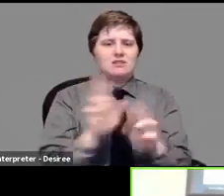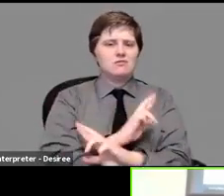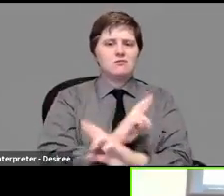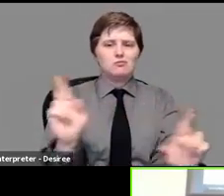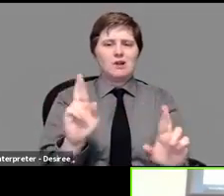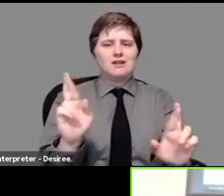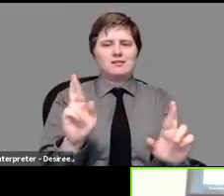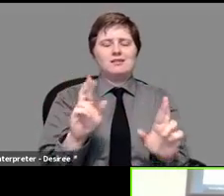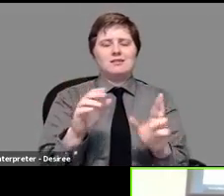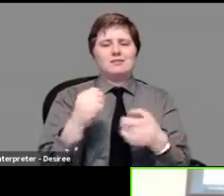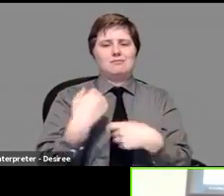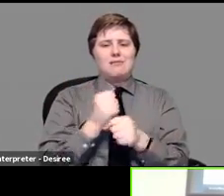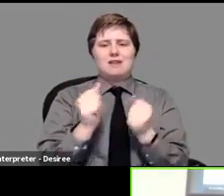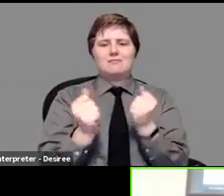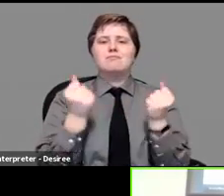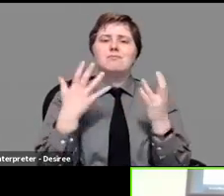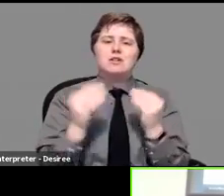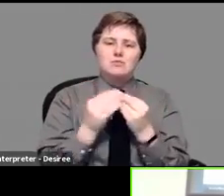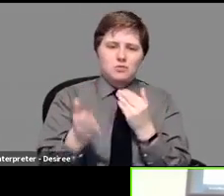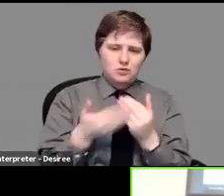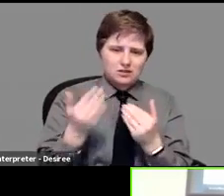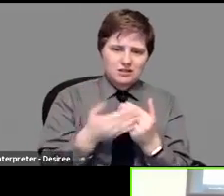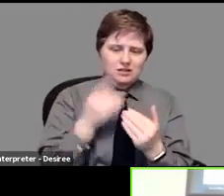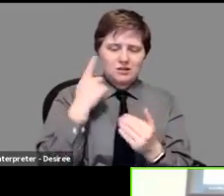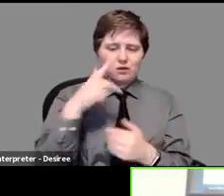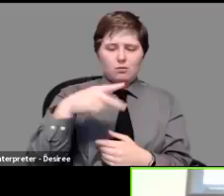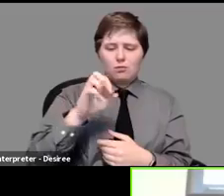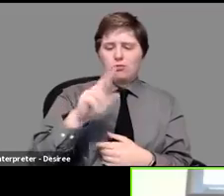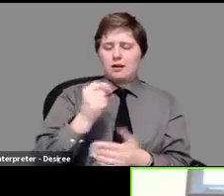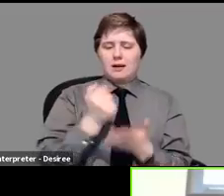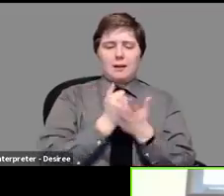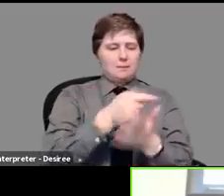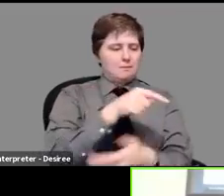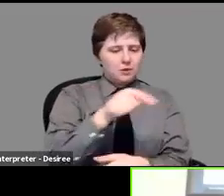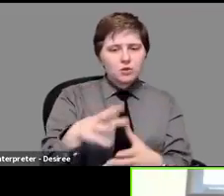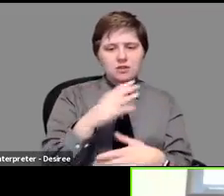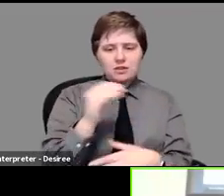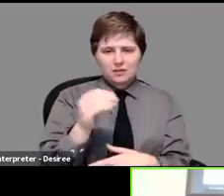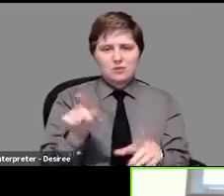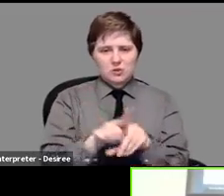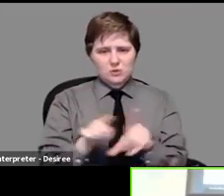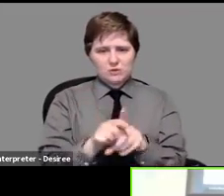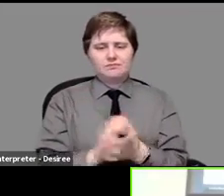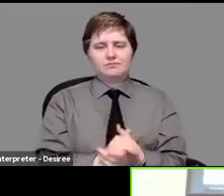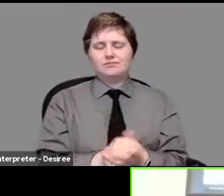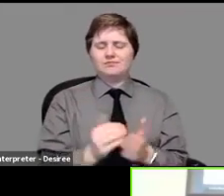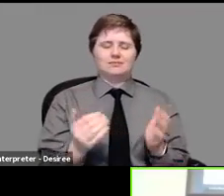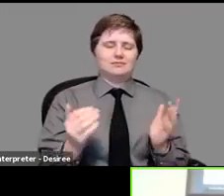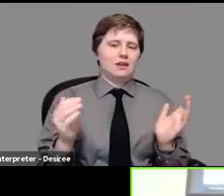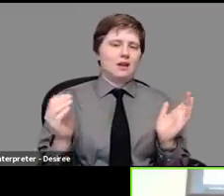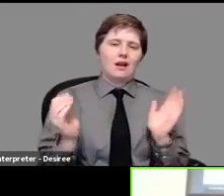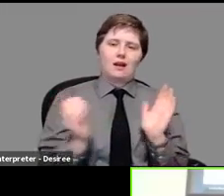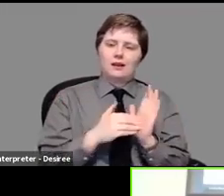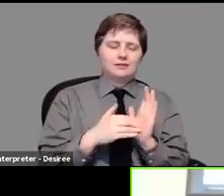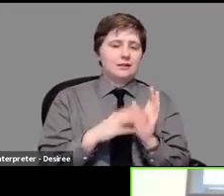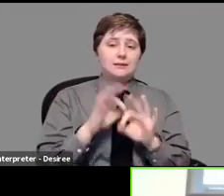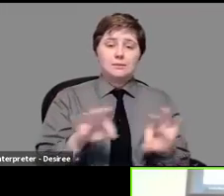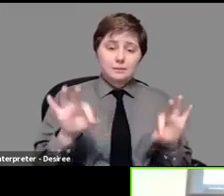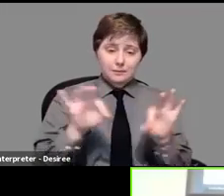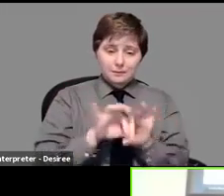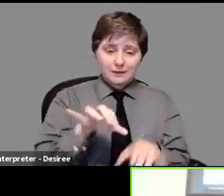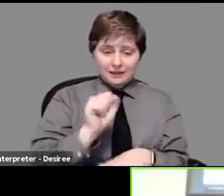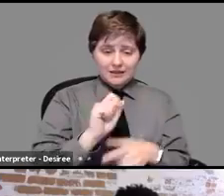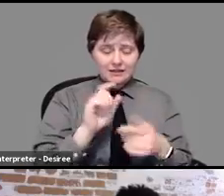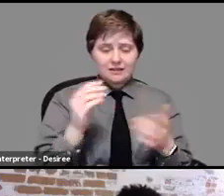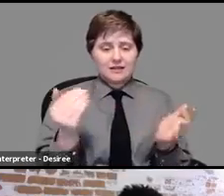That makes it that much easier for the port to help those companies out. So once again, it's important. And once